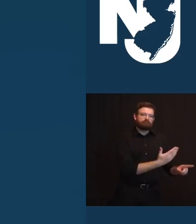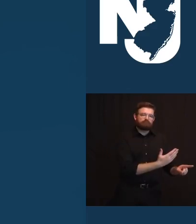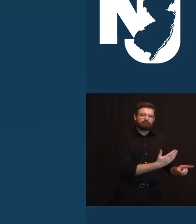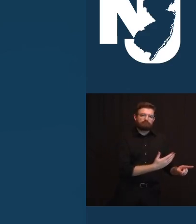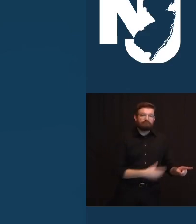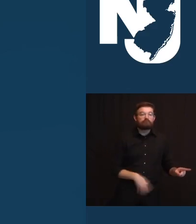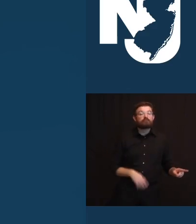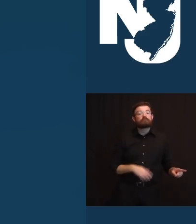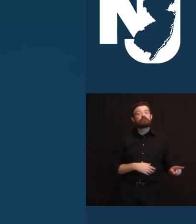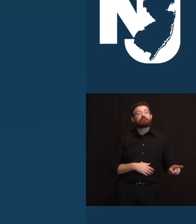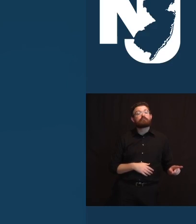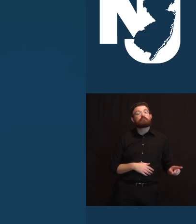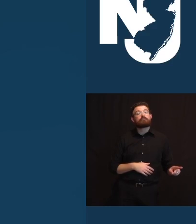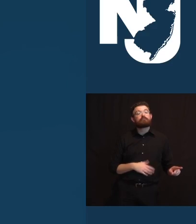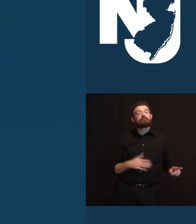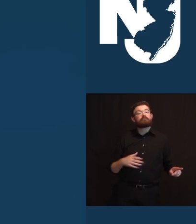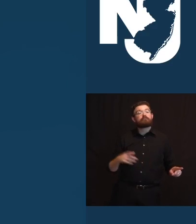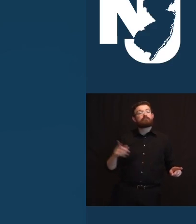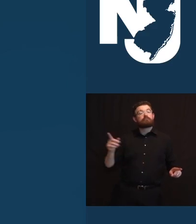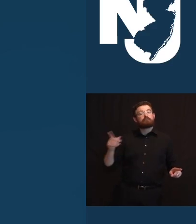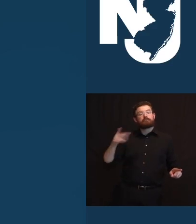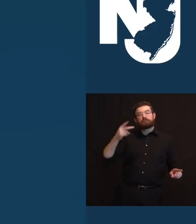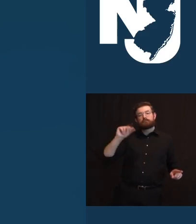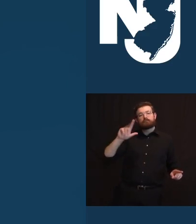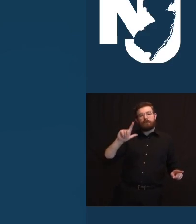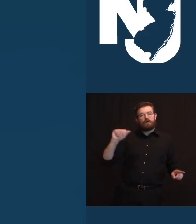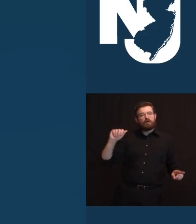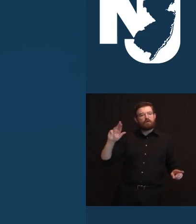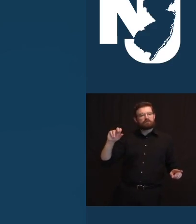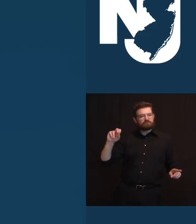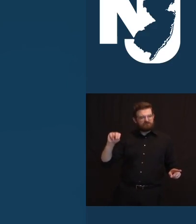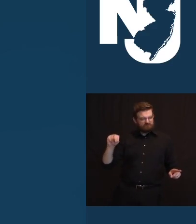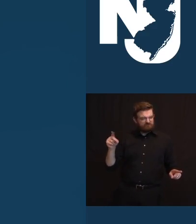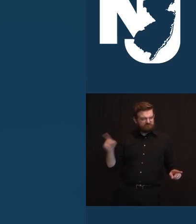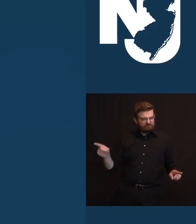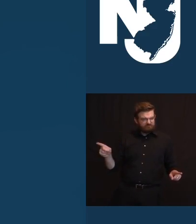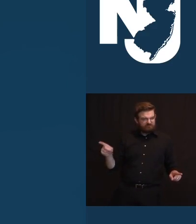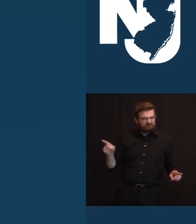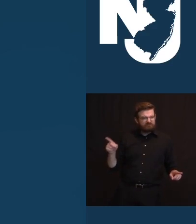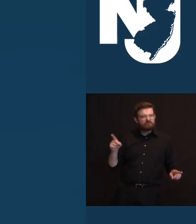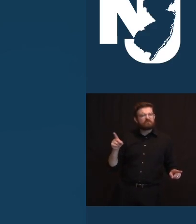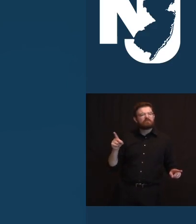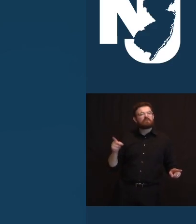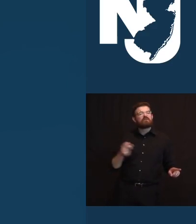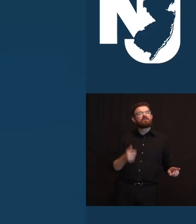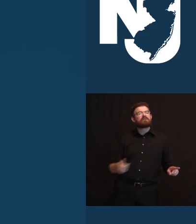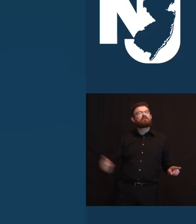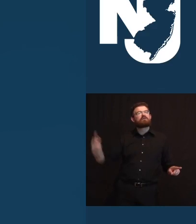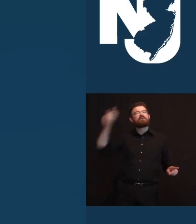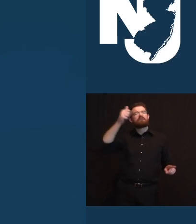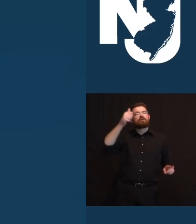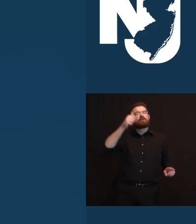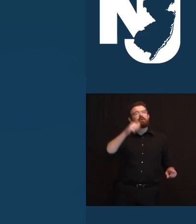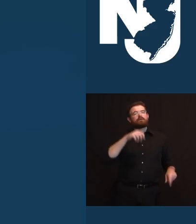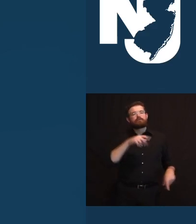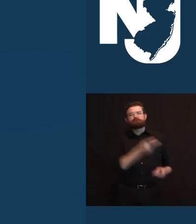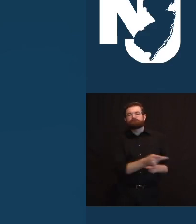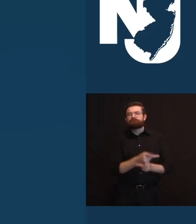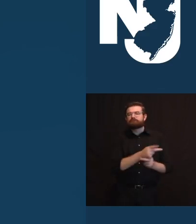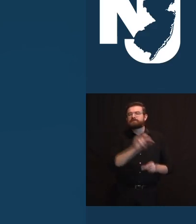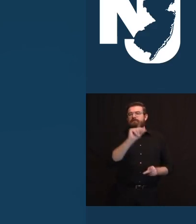for persons with disabilities, would want me to remind everybody that this Sunday is the 30th anniversary of President George H.W.